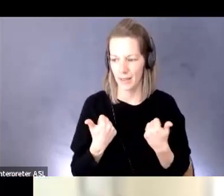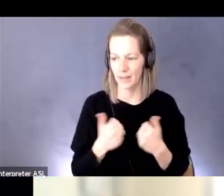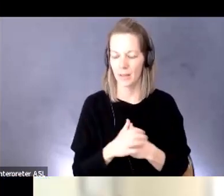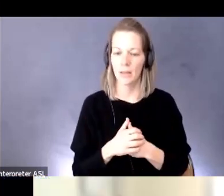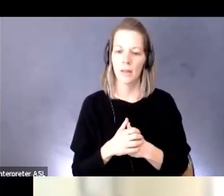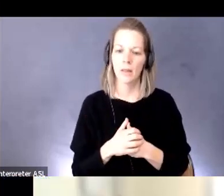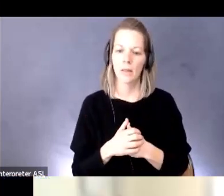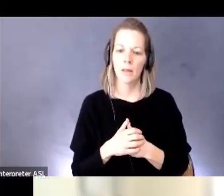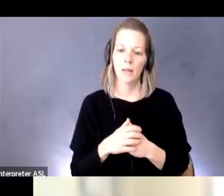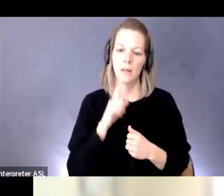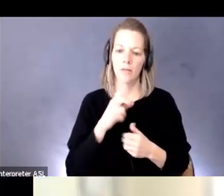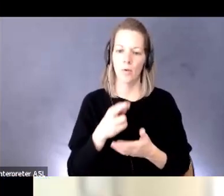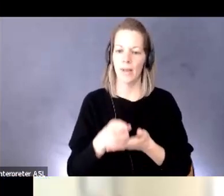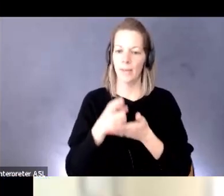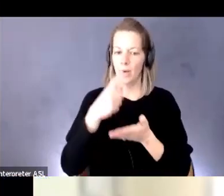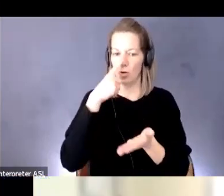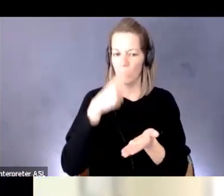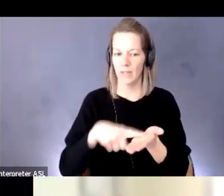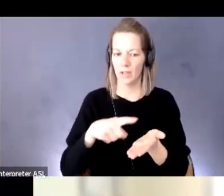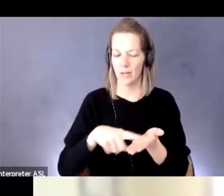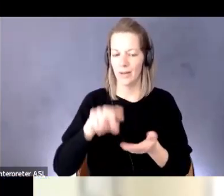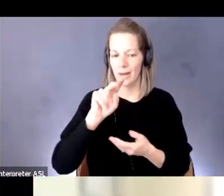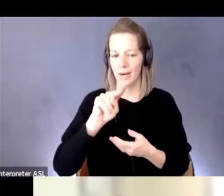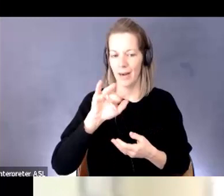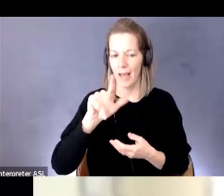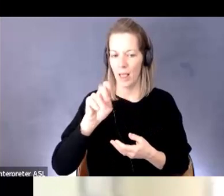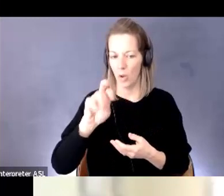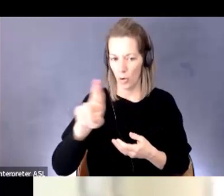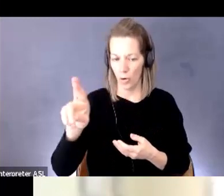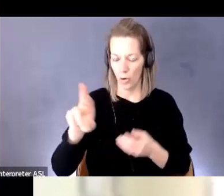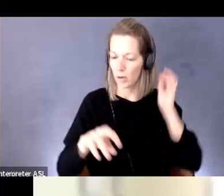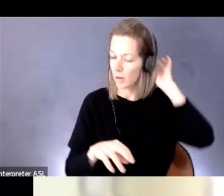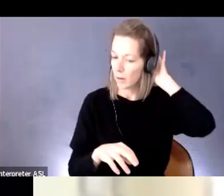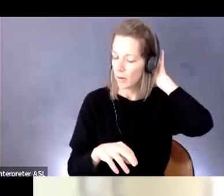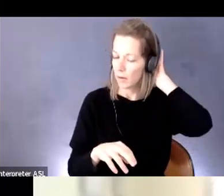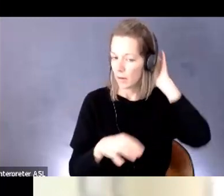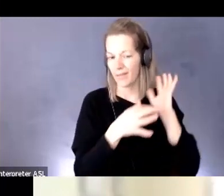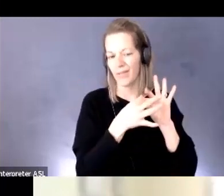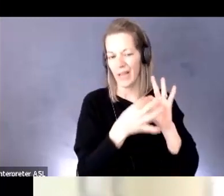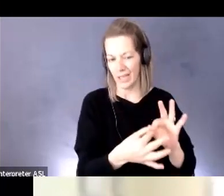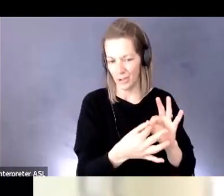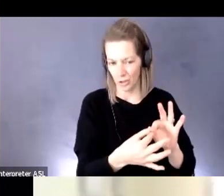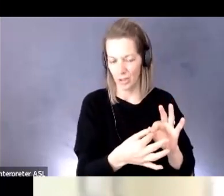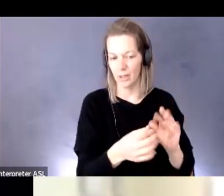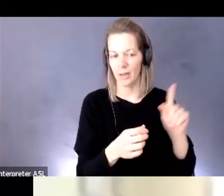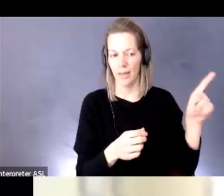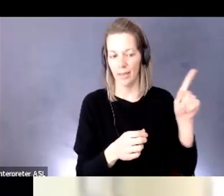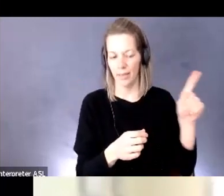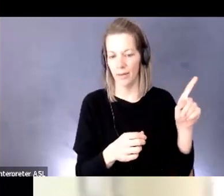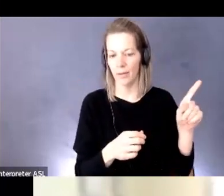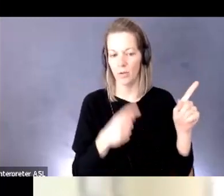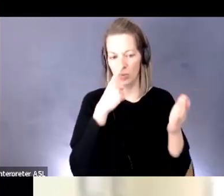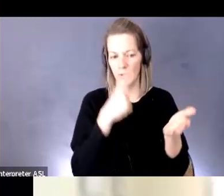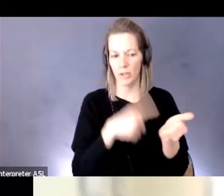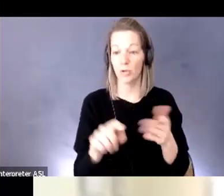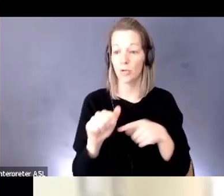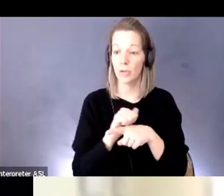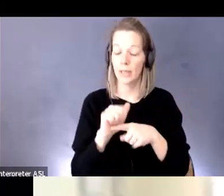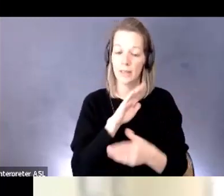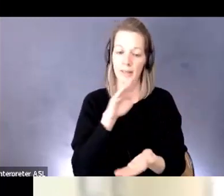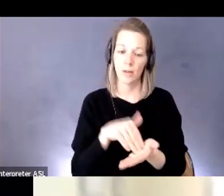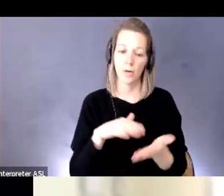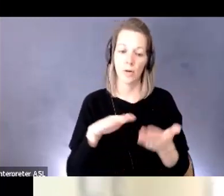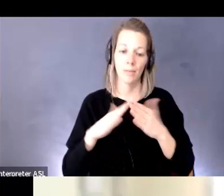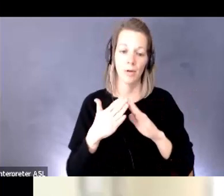and Rehabilitation Research, or NIDLR, and has an affiliation, or did have an affiliation, at the Research and Training Center on Community